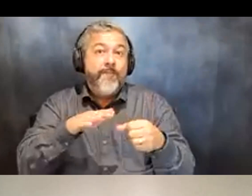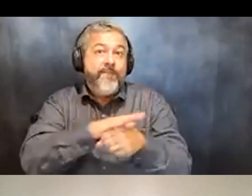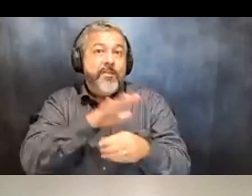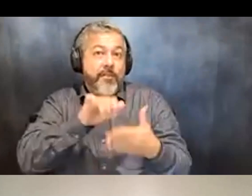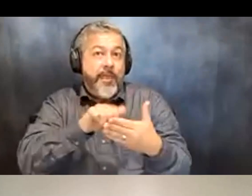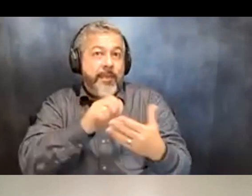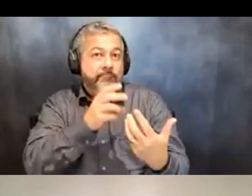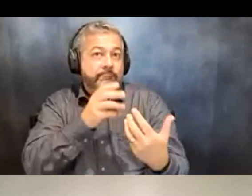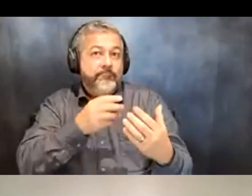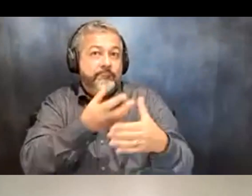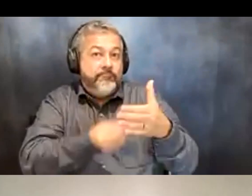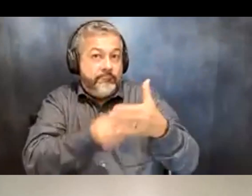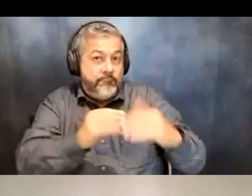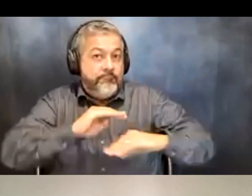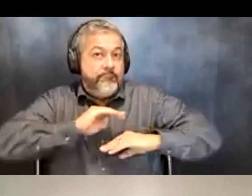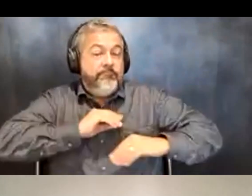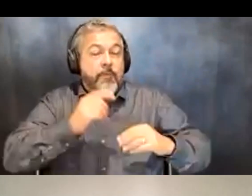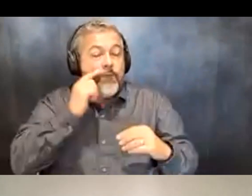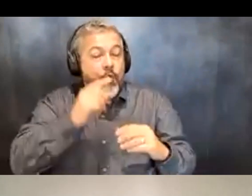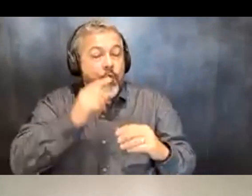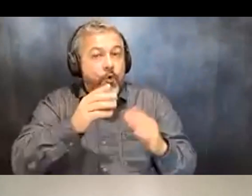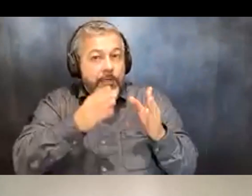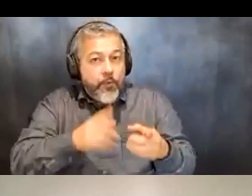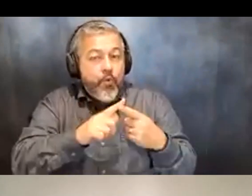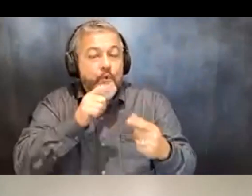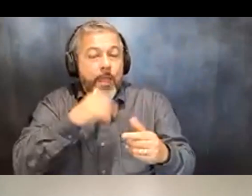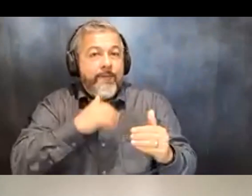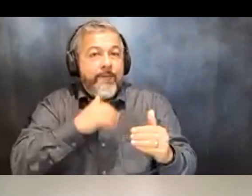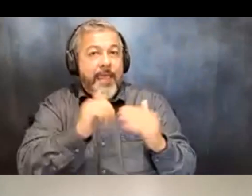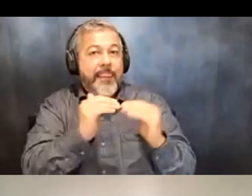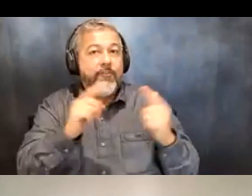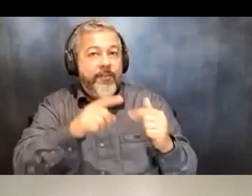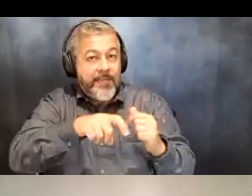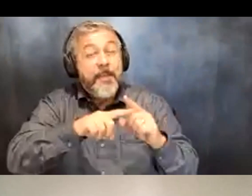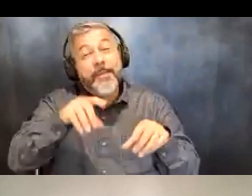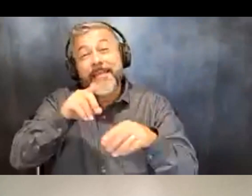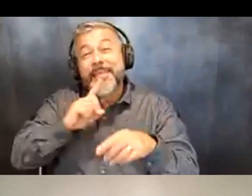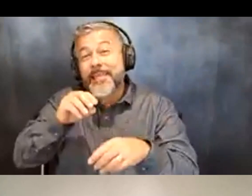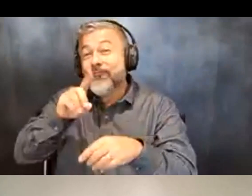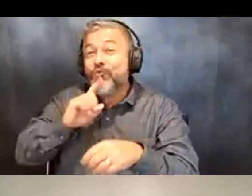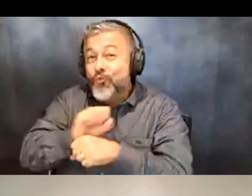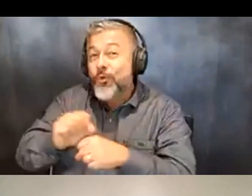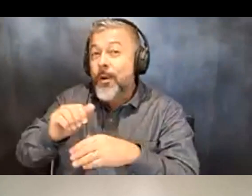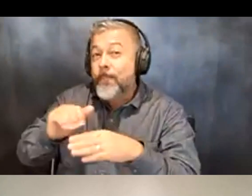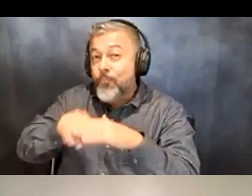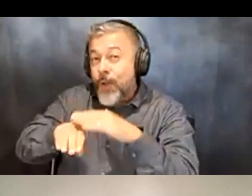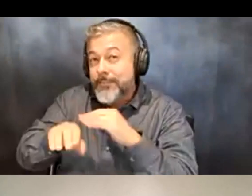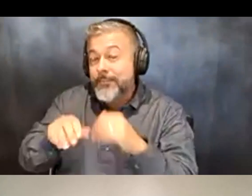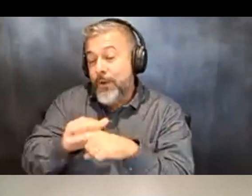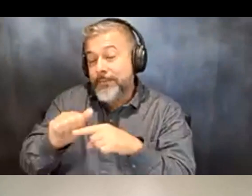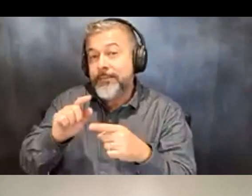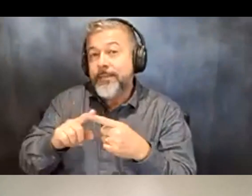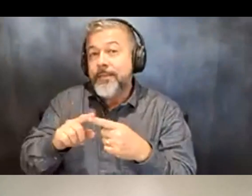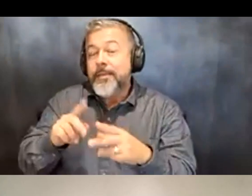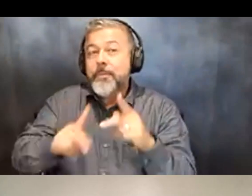to serve individuals who have that level of need. But in practice, that can really be challenging to access for folks who either are unstably